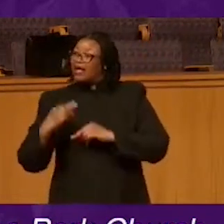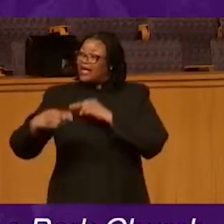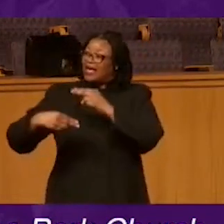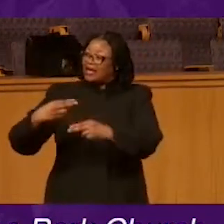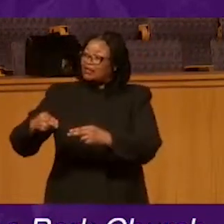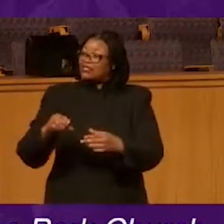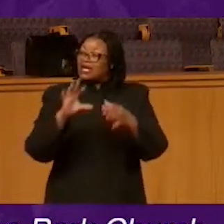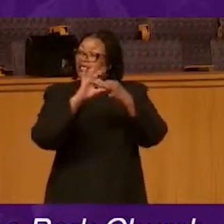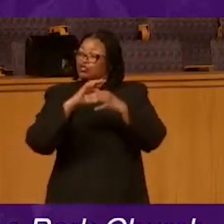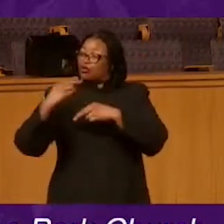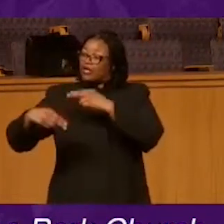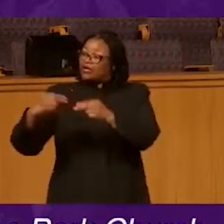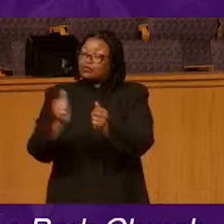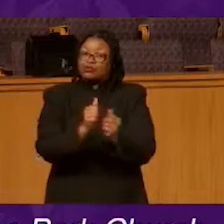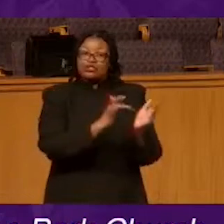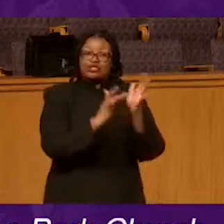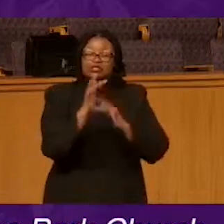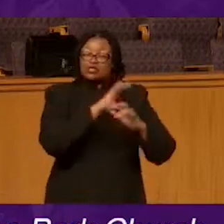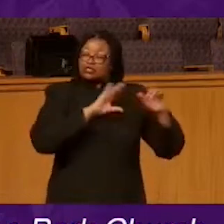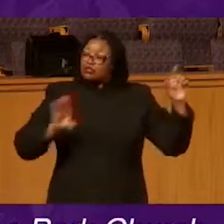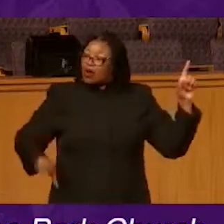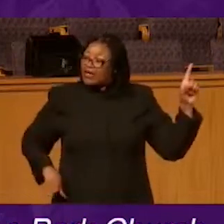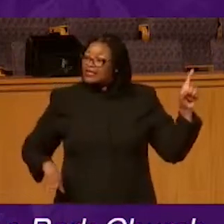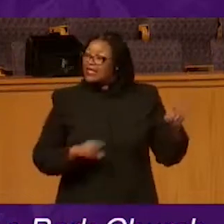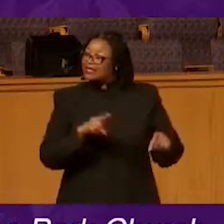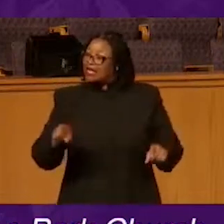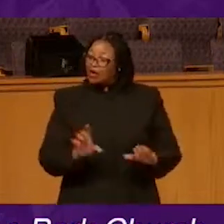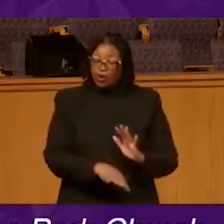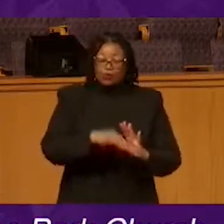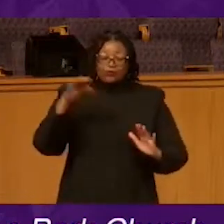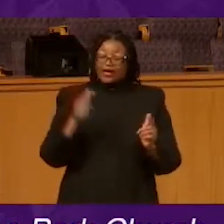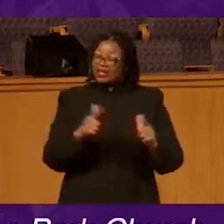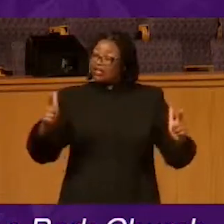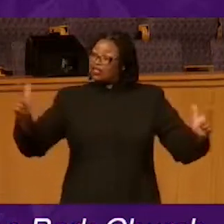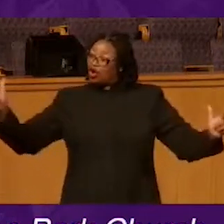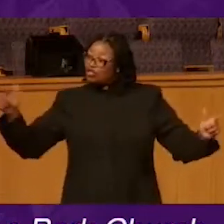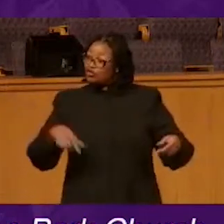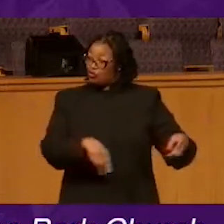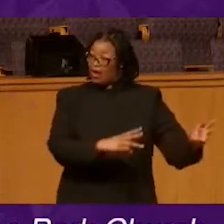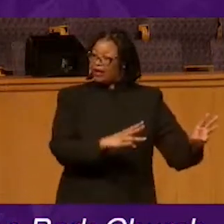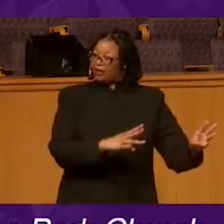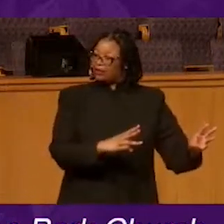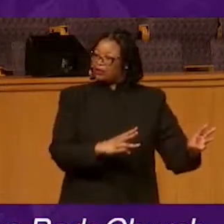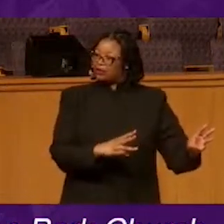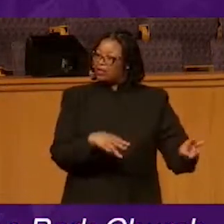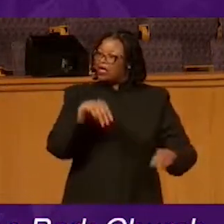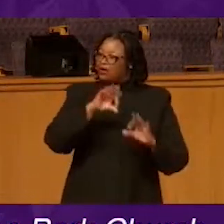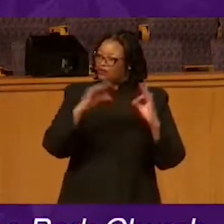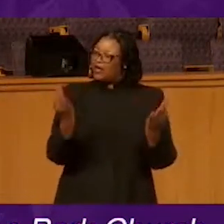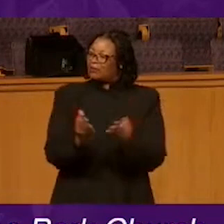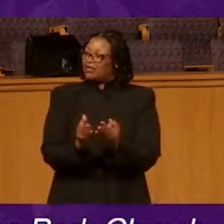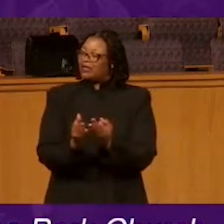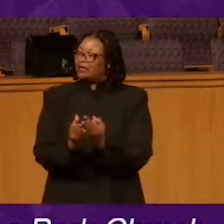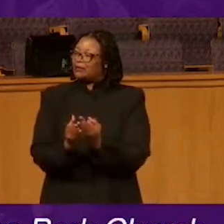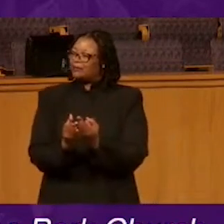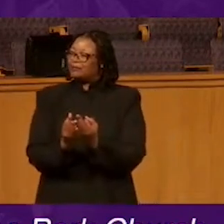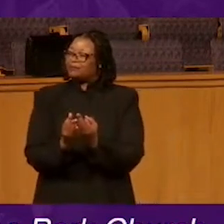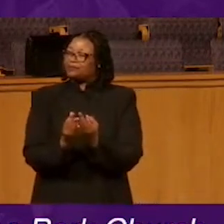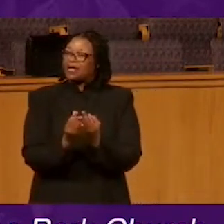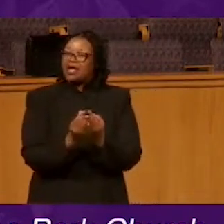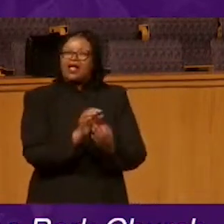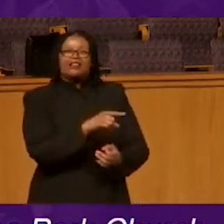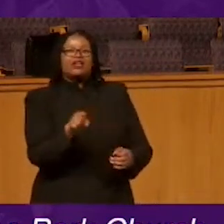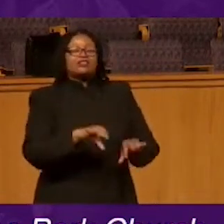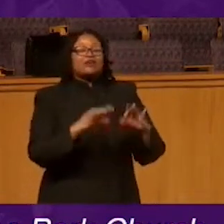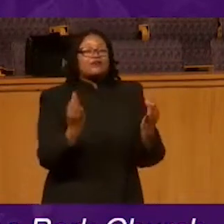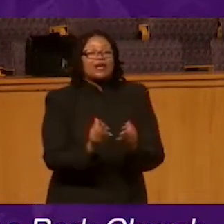with Jesus Christ. And it is then that we discover a larger context of family. There's a family